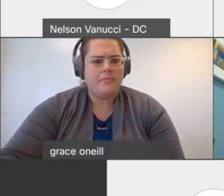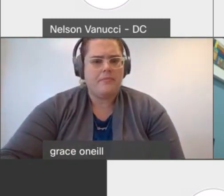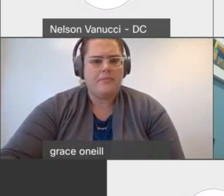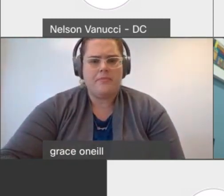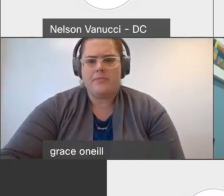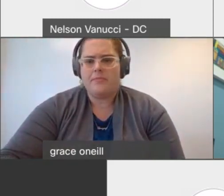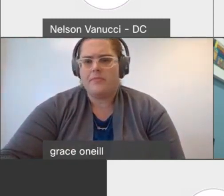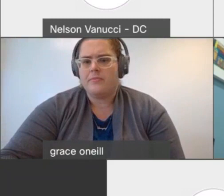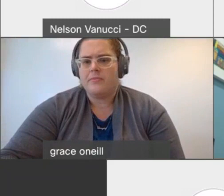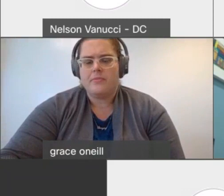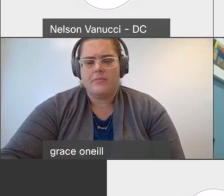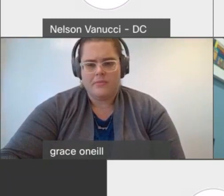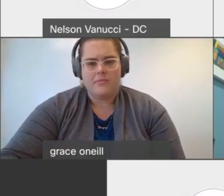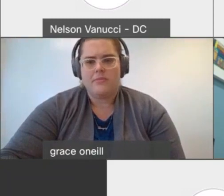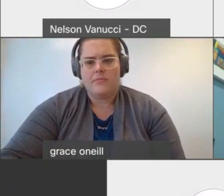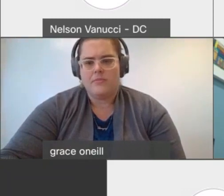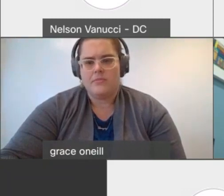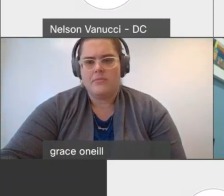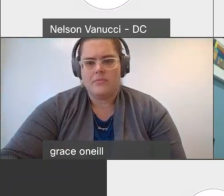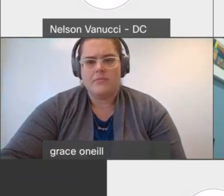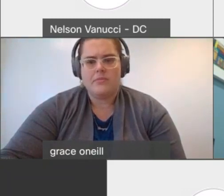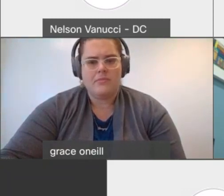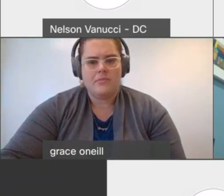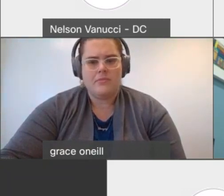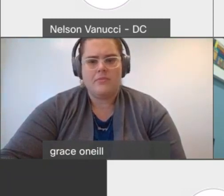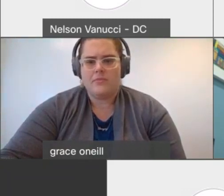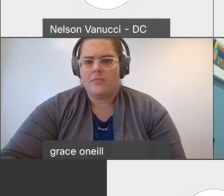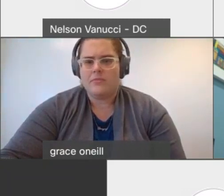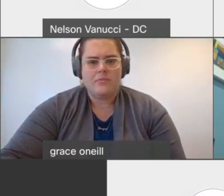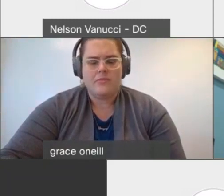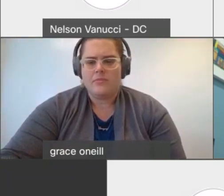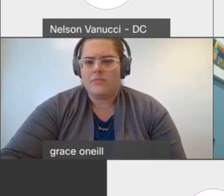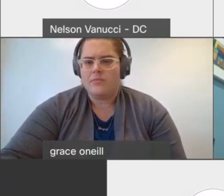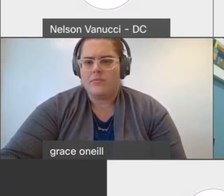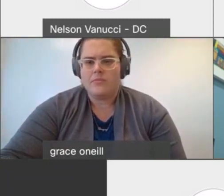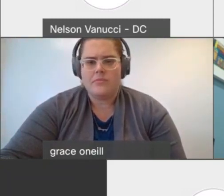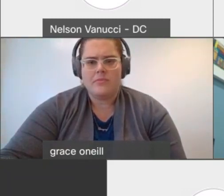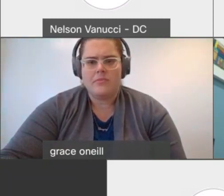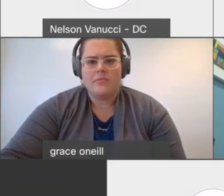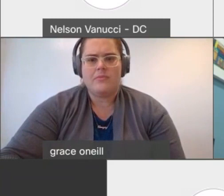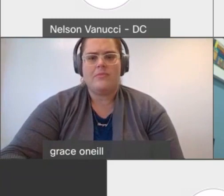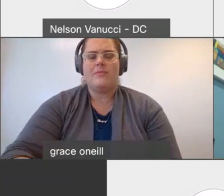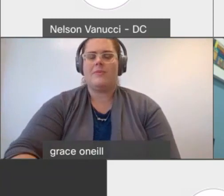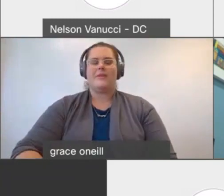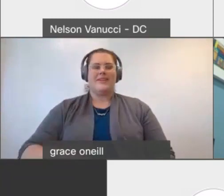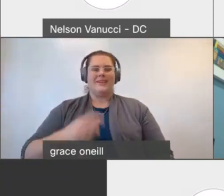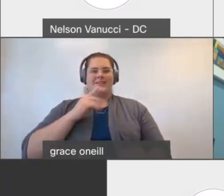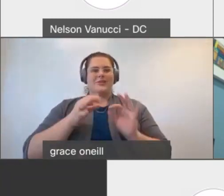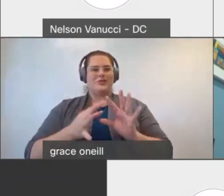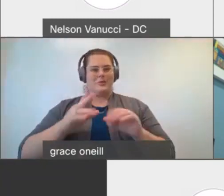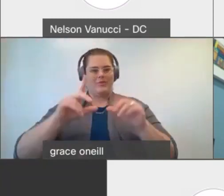see you in a little box up at the top, but Kirk, somehow the person who's on center stage has